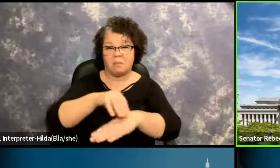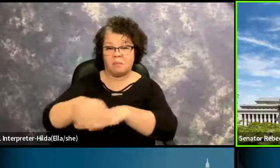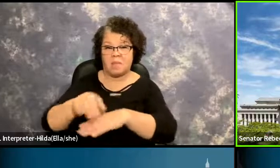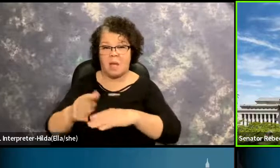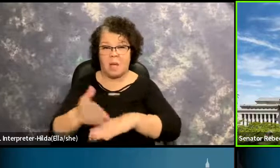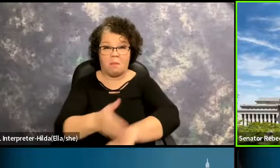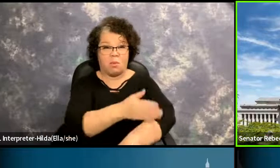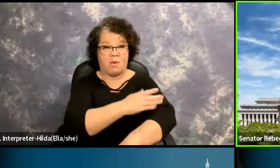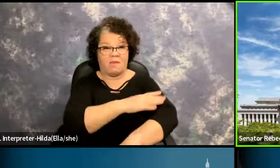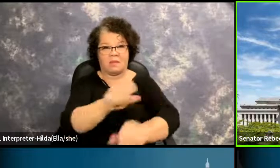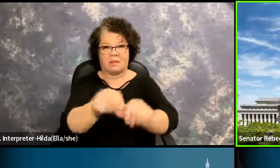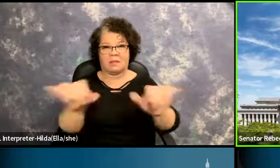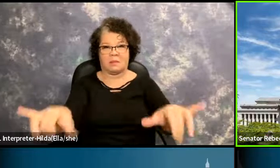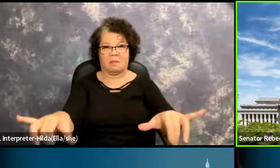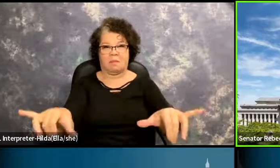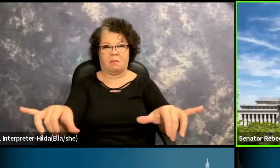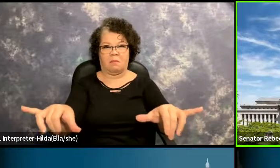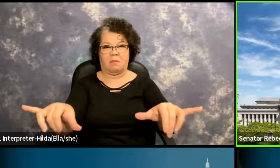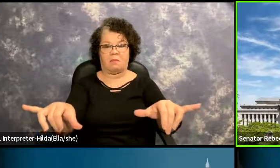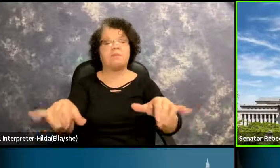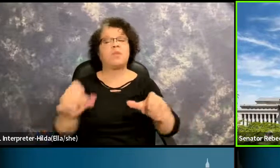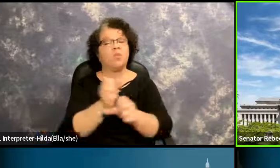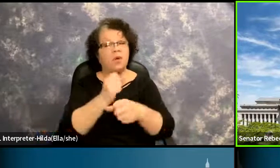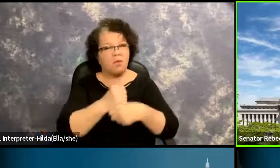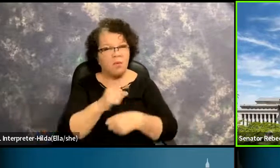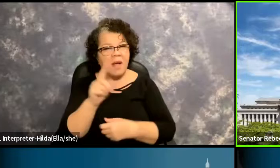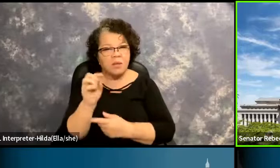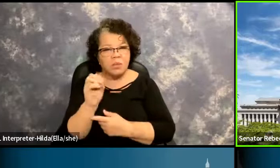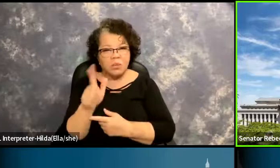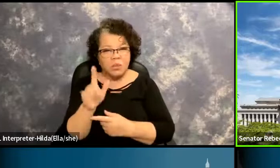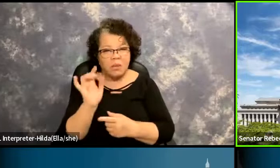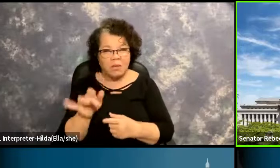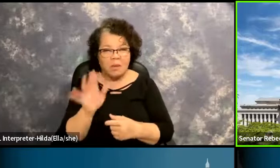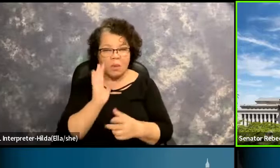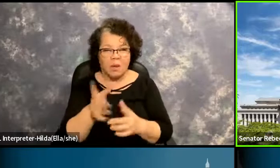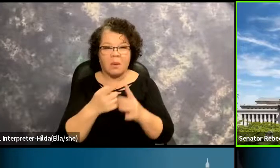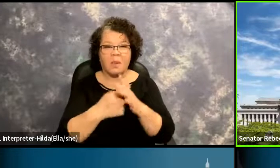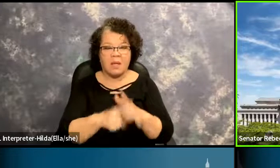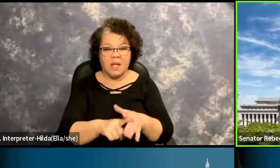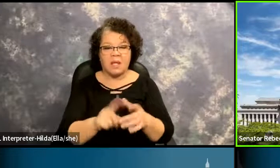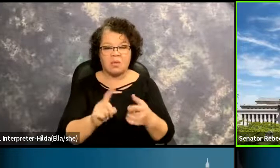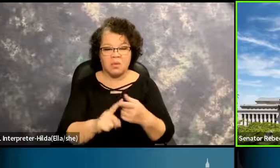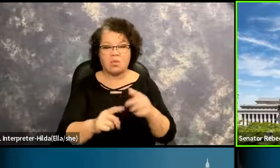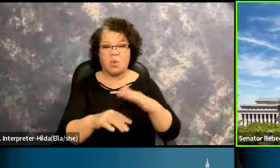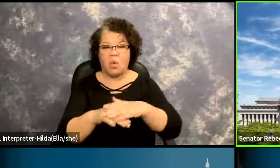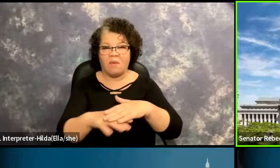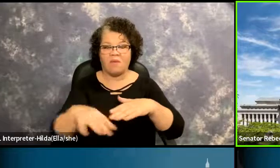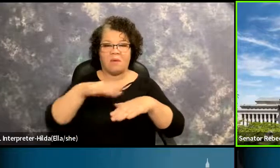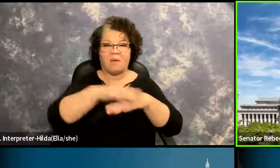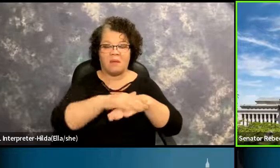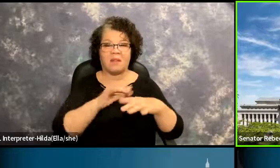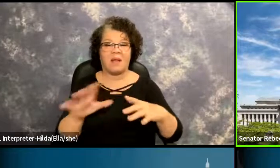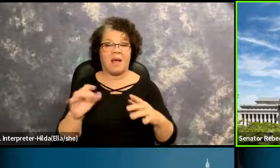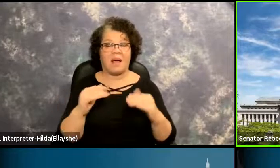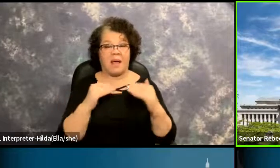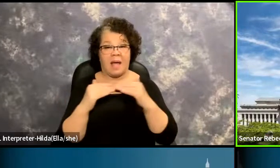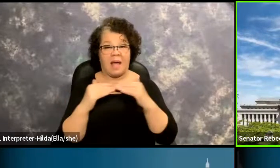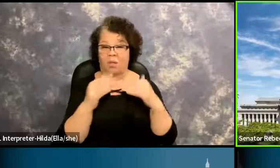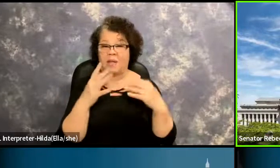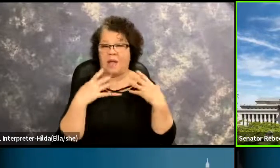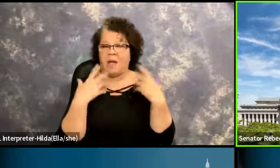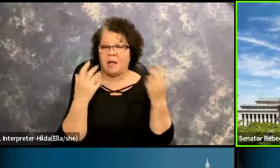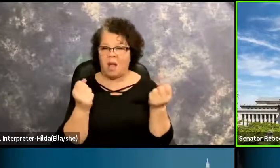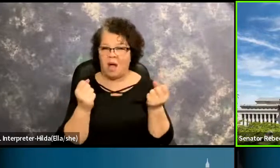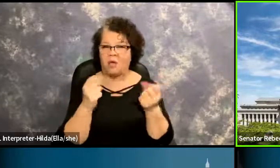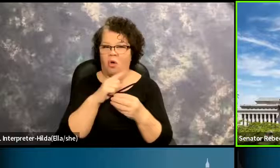created a tool basically that begins to overlay a lens of equity and health around